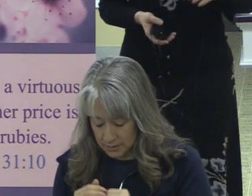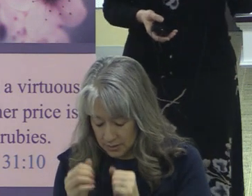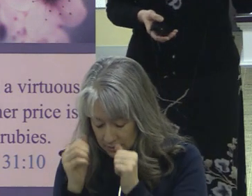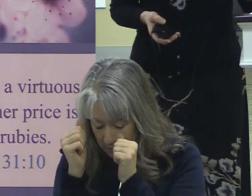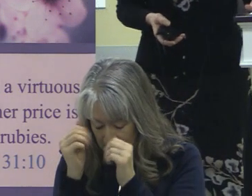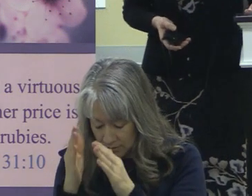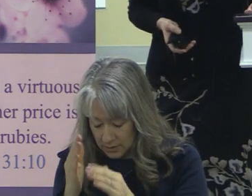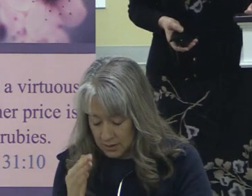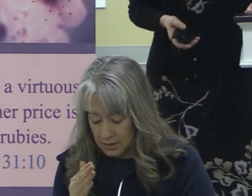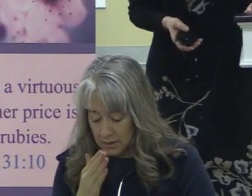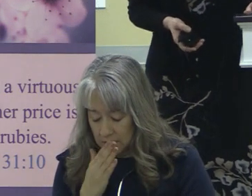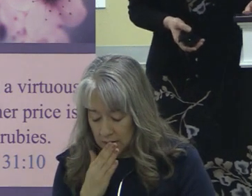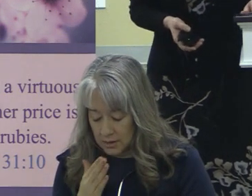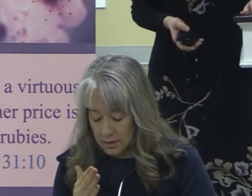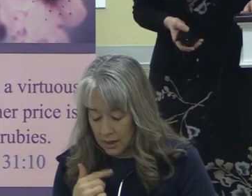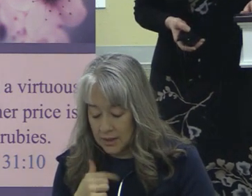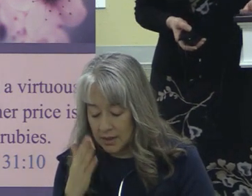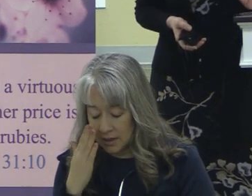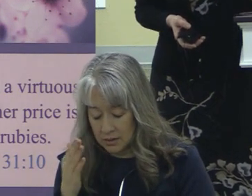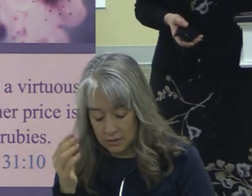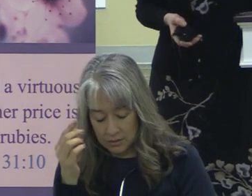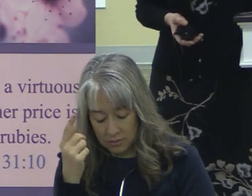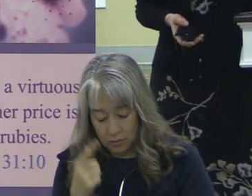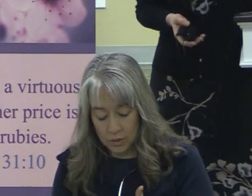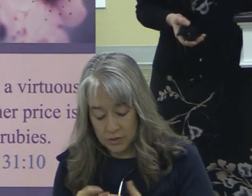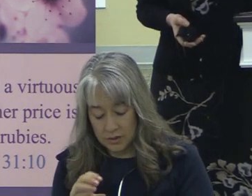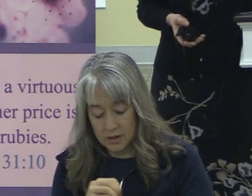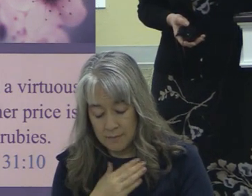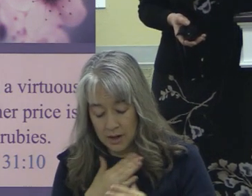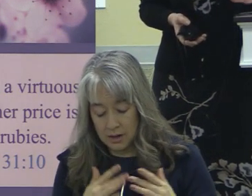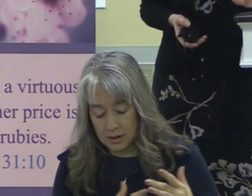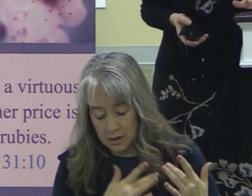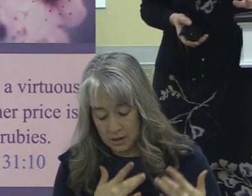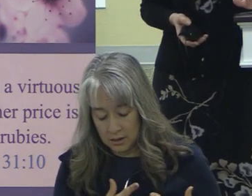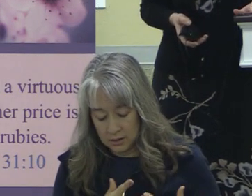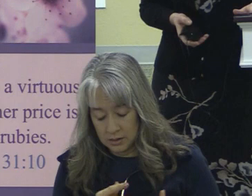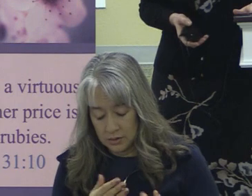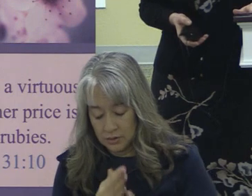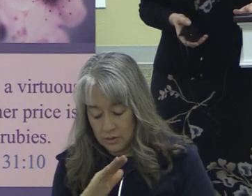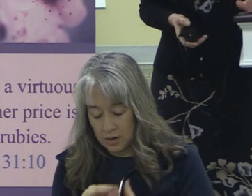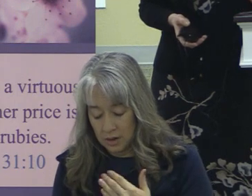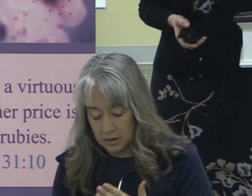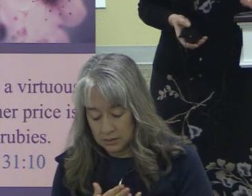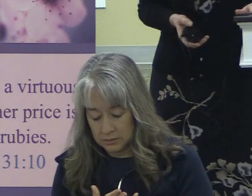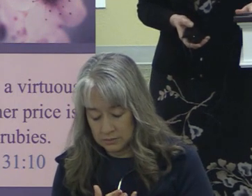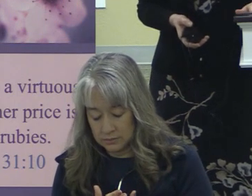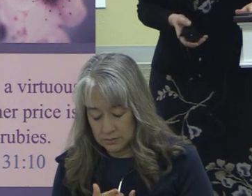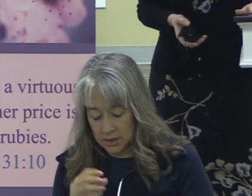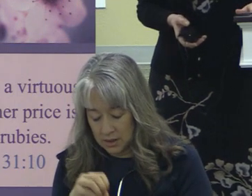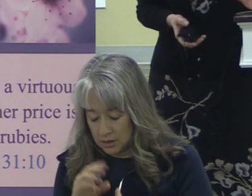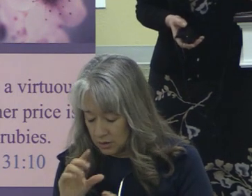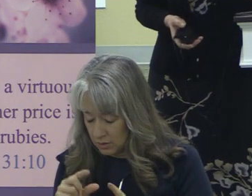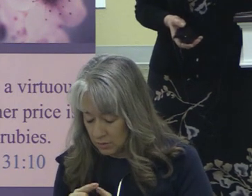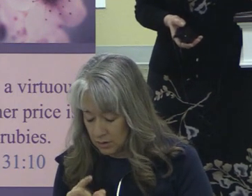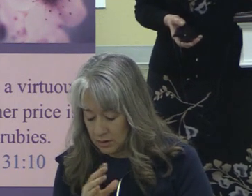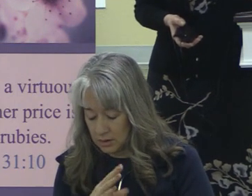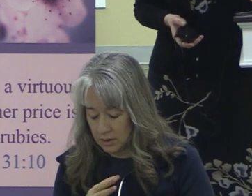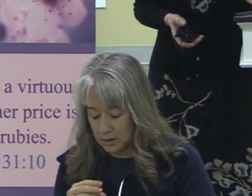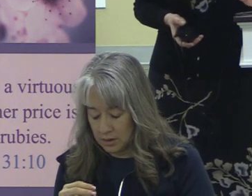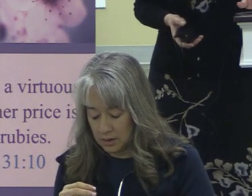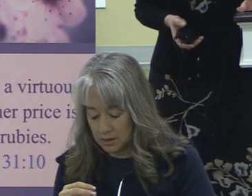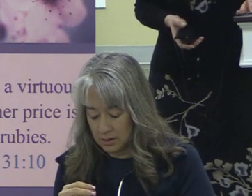God, Lord, I thank you that what you've done in my heart through all getting into your word,